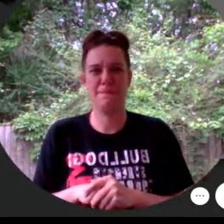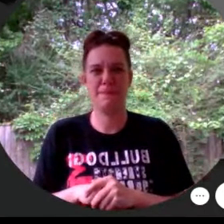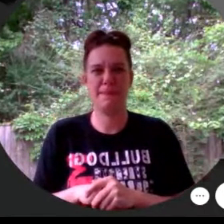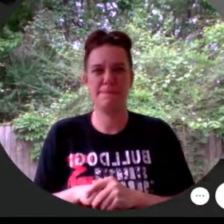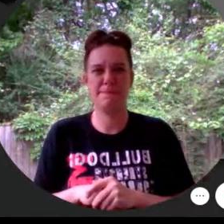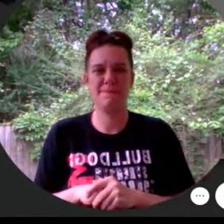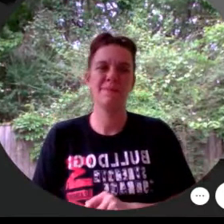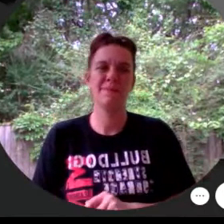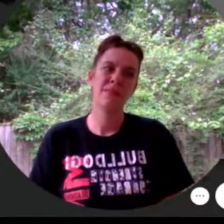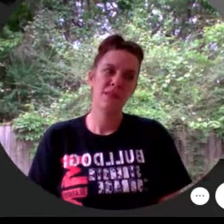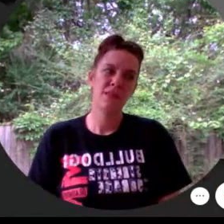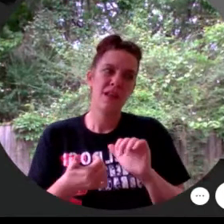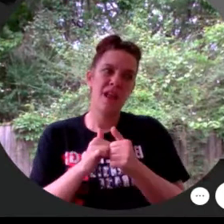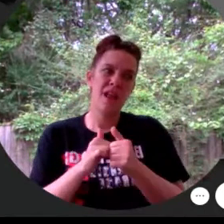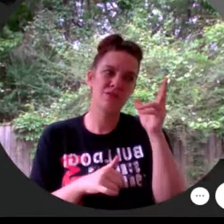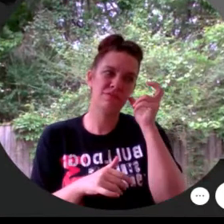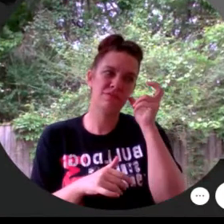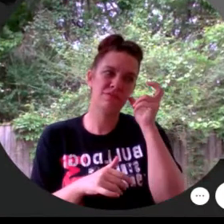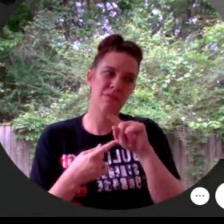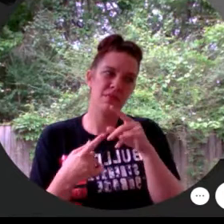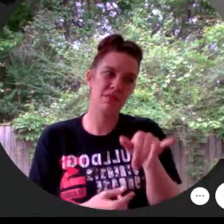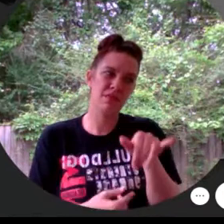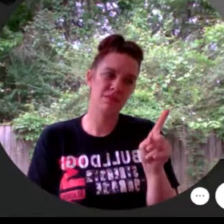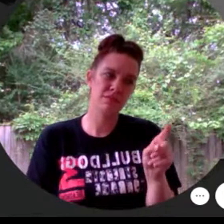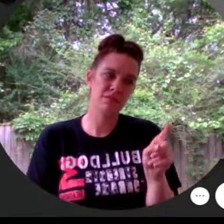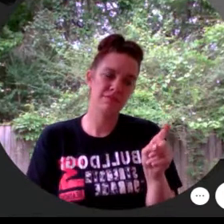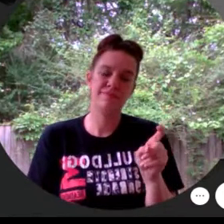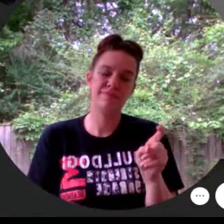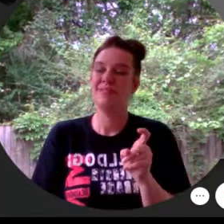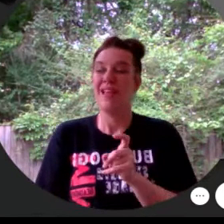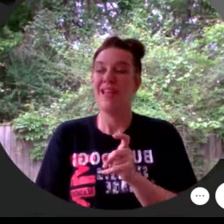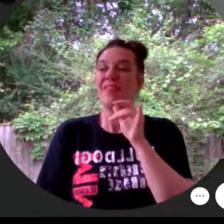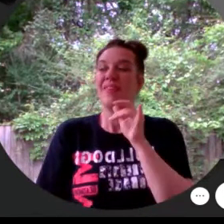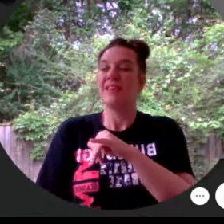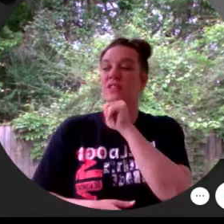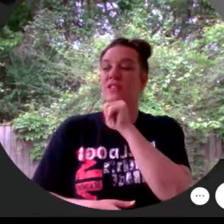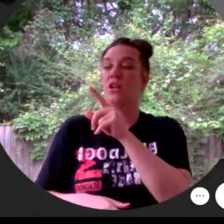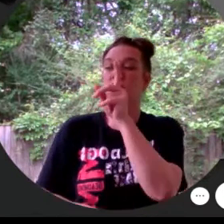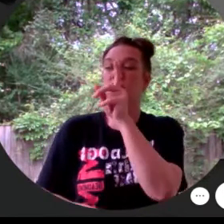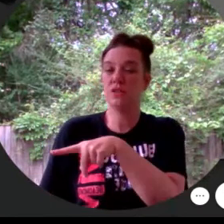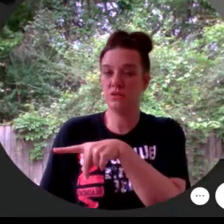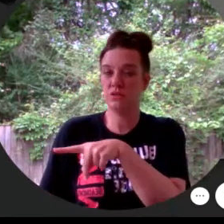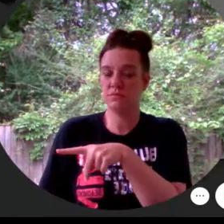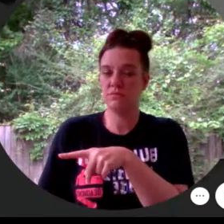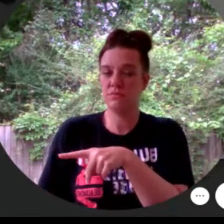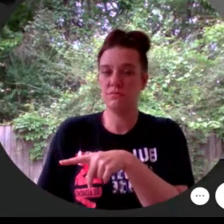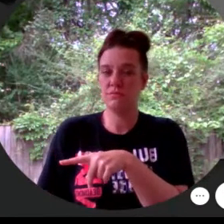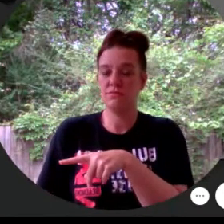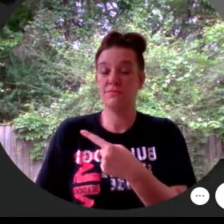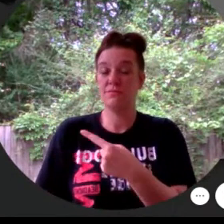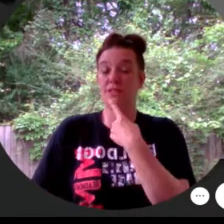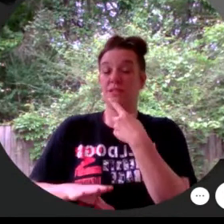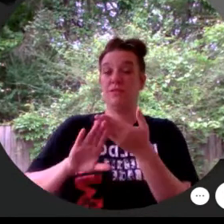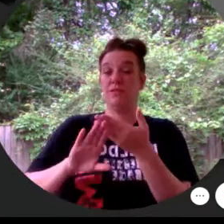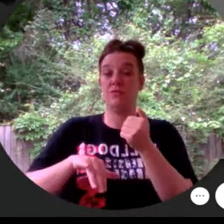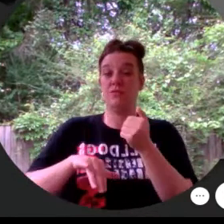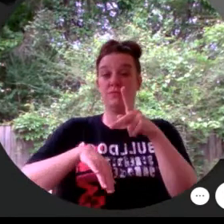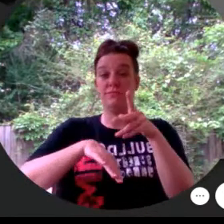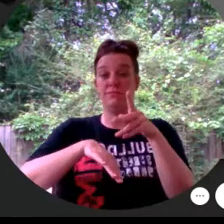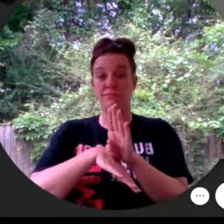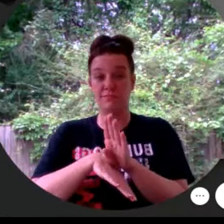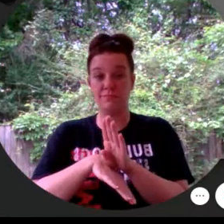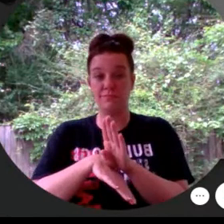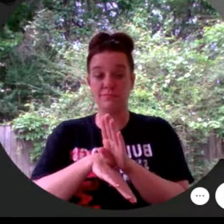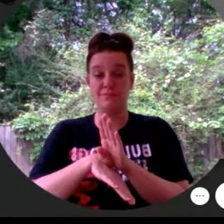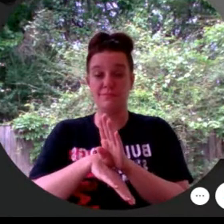"How did you hear about that?" "That is not the question," said former Principal Barkin.